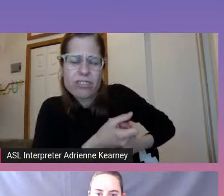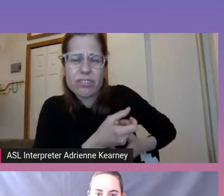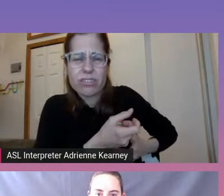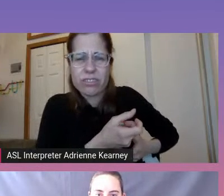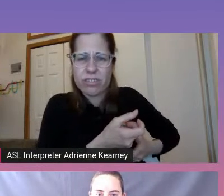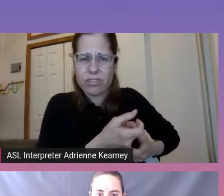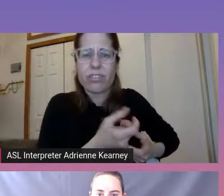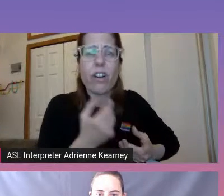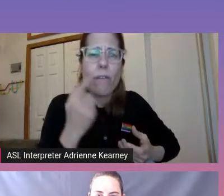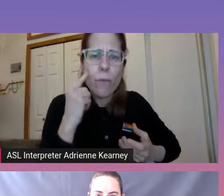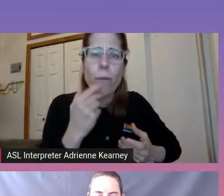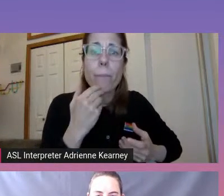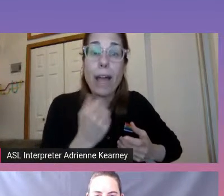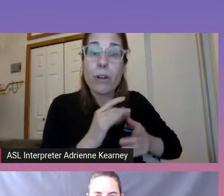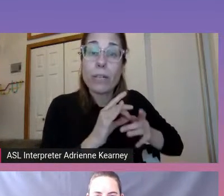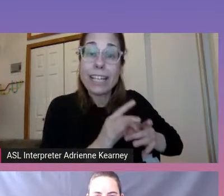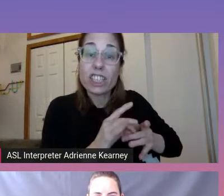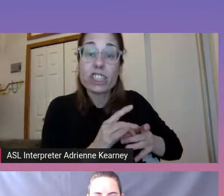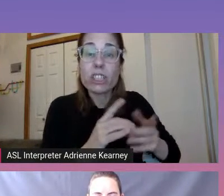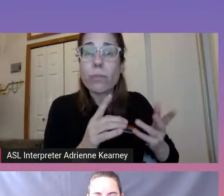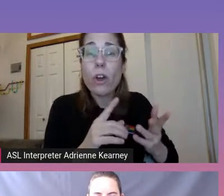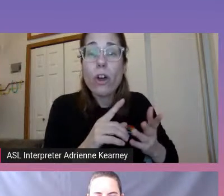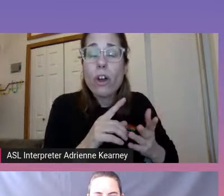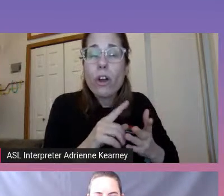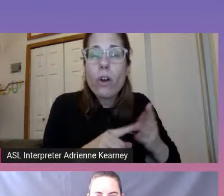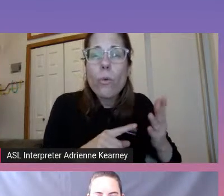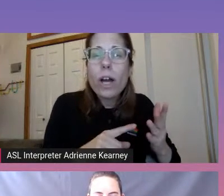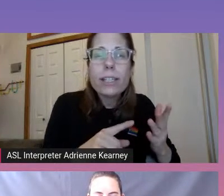when organizing collaboration with organizations and